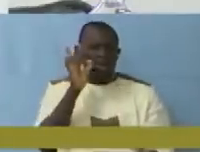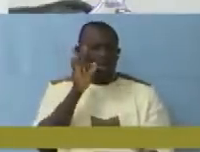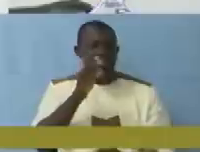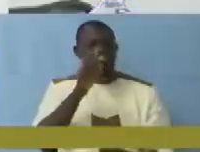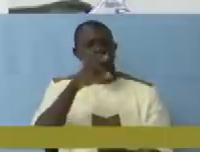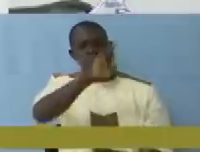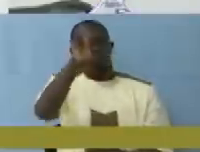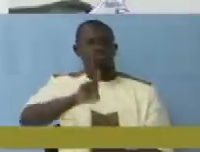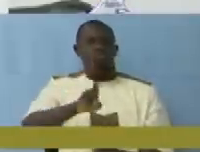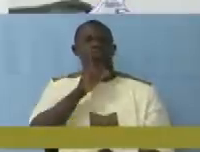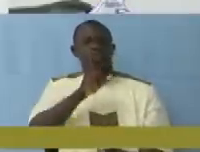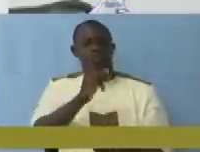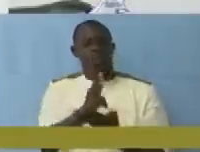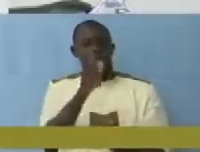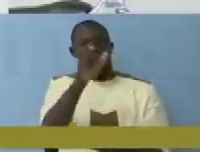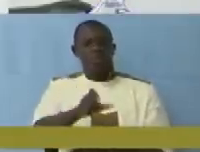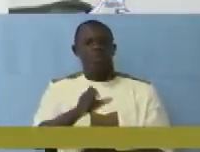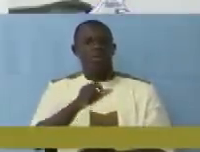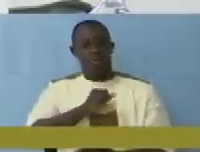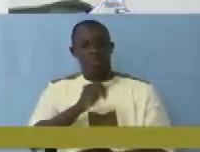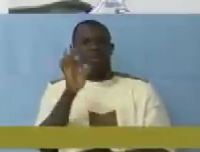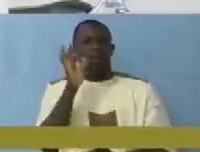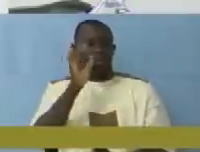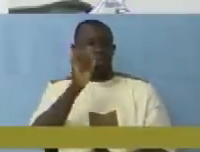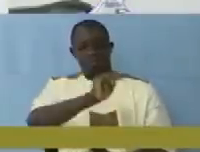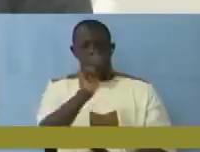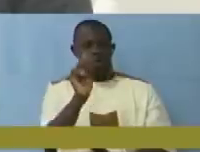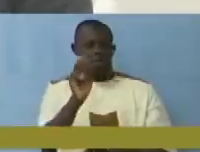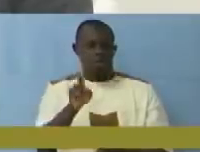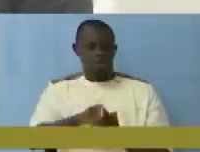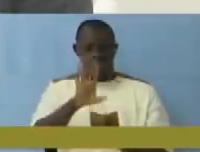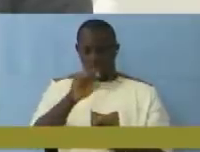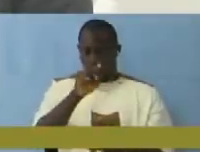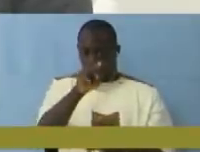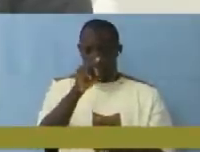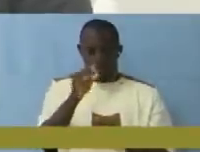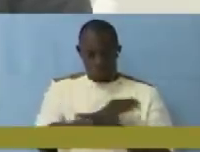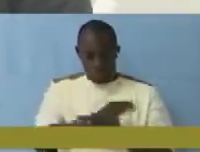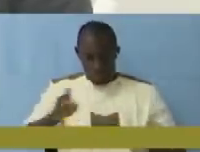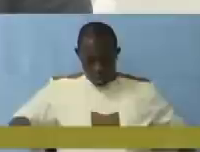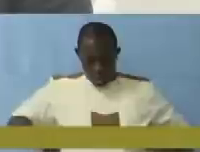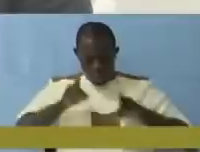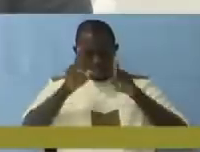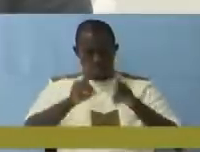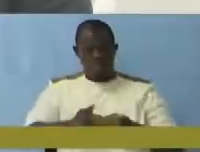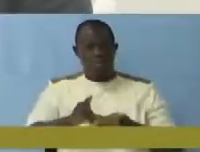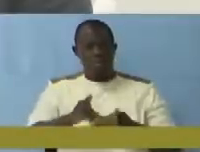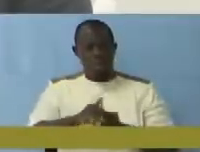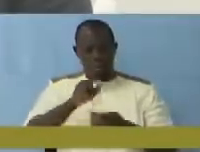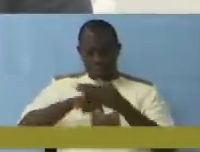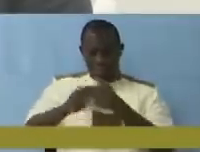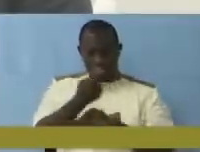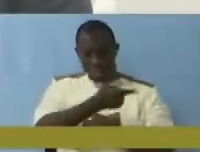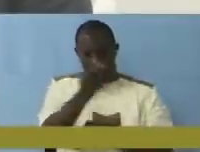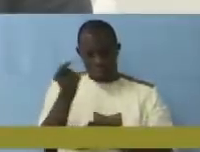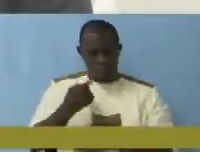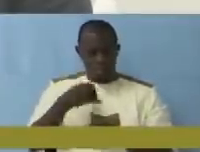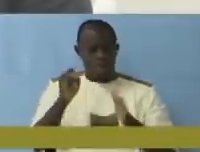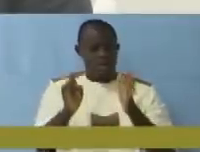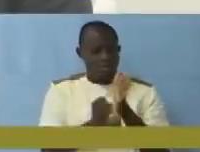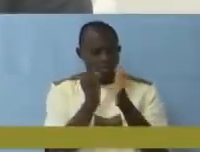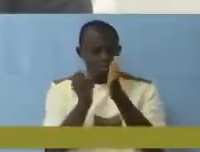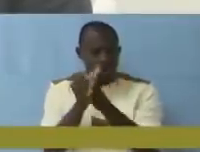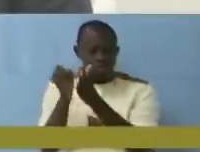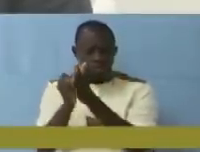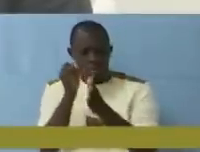sir. Ani inkaro jabi did you participate in their investigation? ila ko ni mbiri ba kisikisi